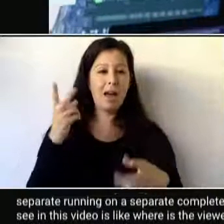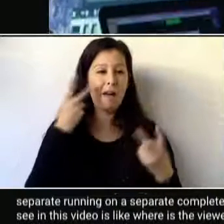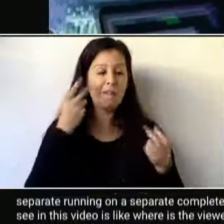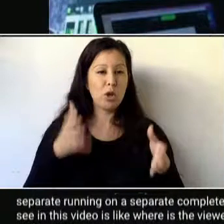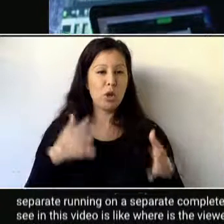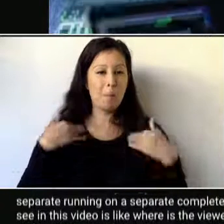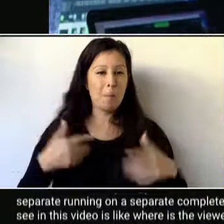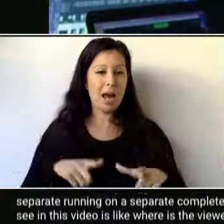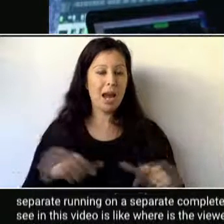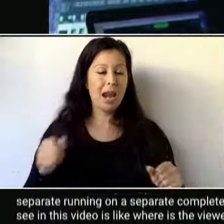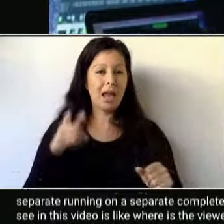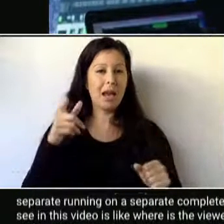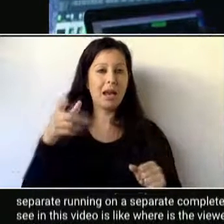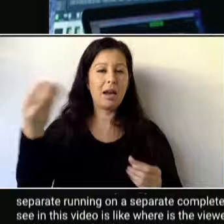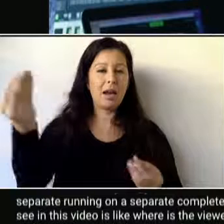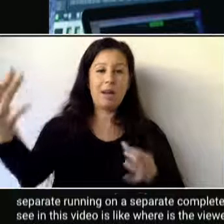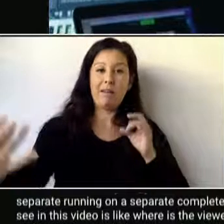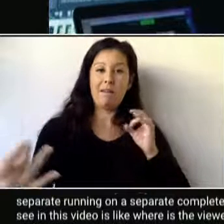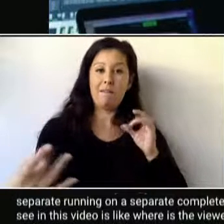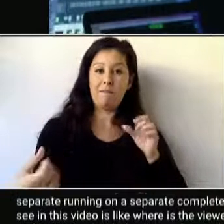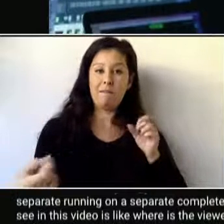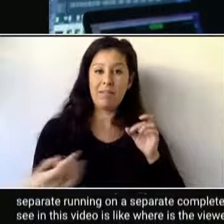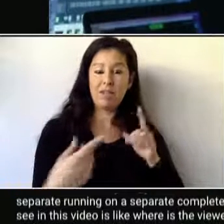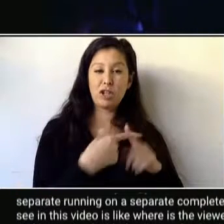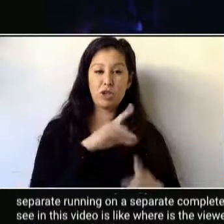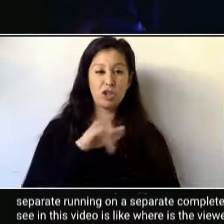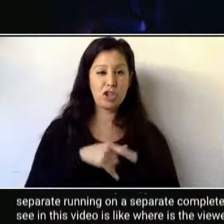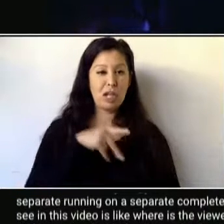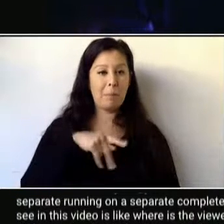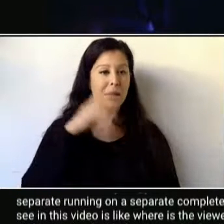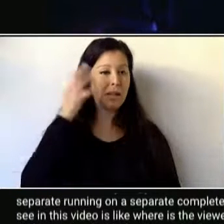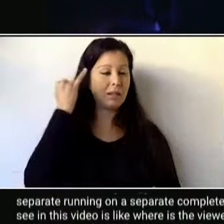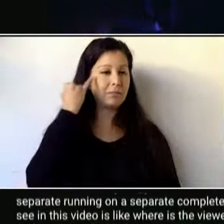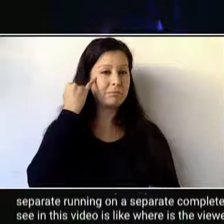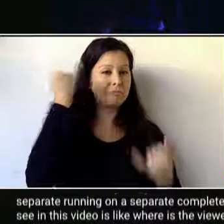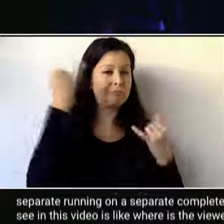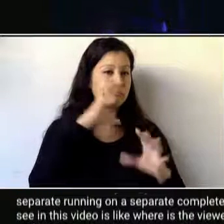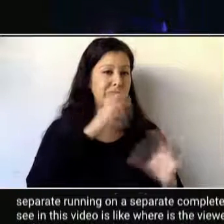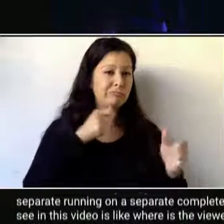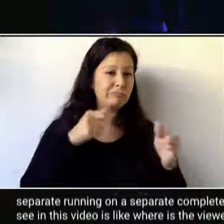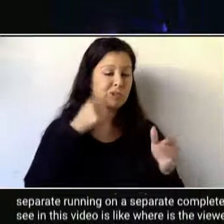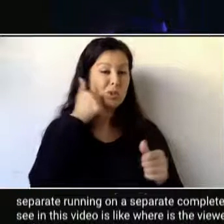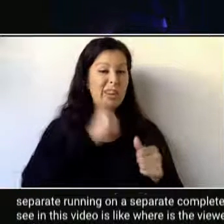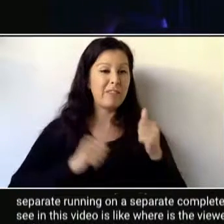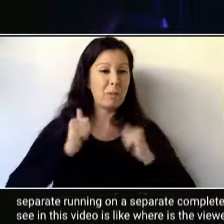it informed J.P.'s improvisation. So every performance was unique.